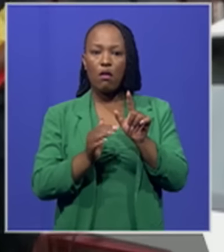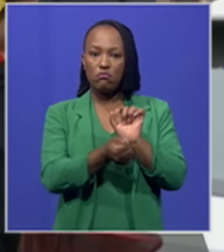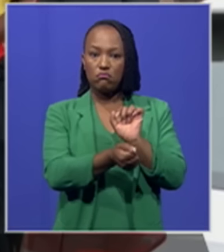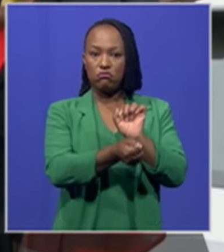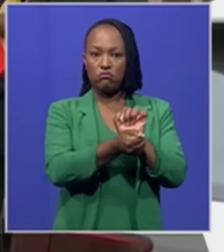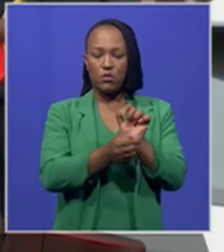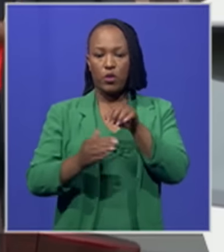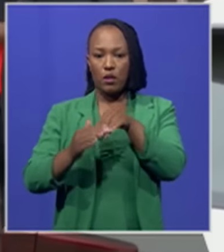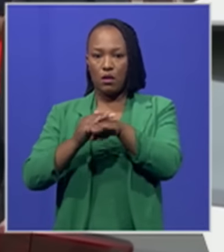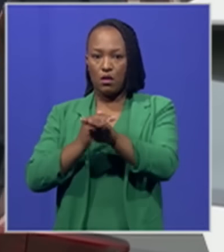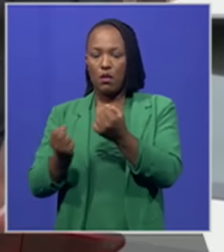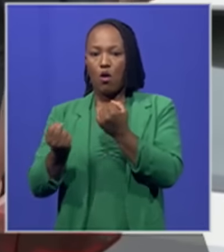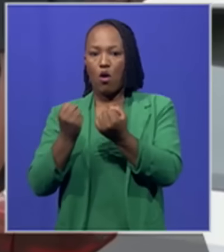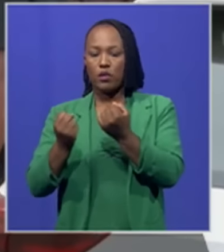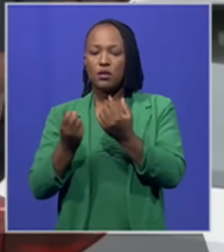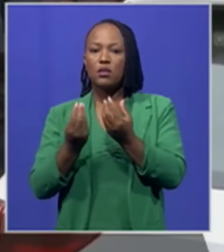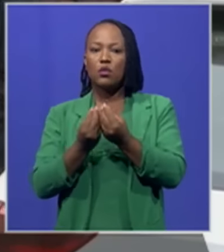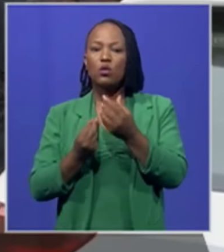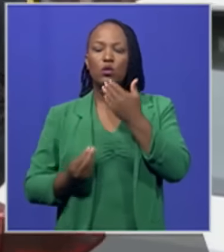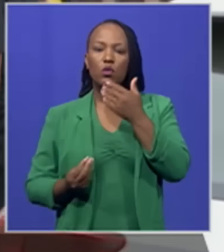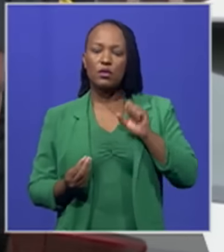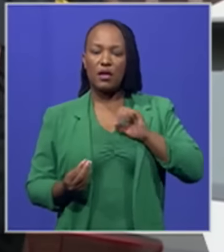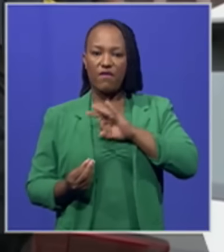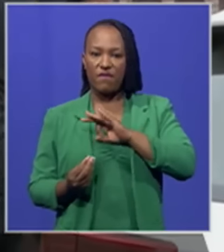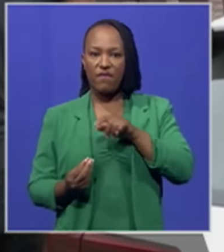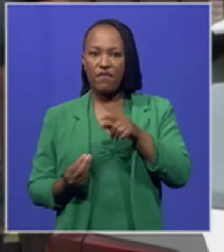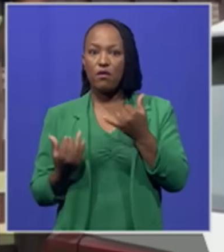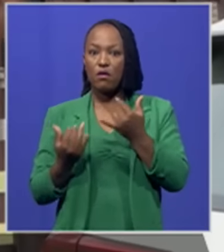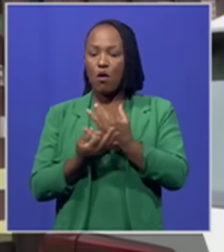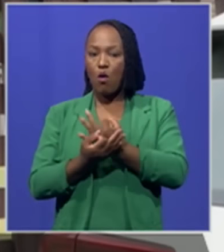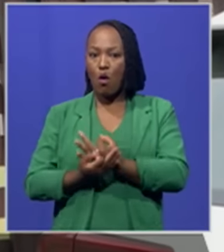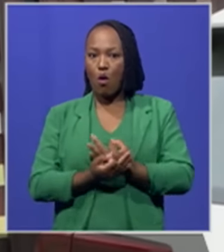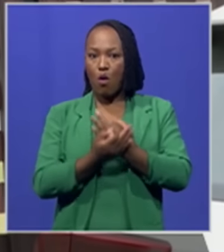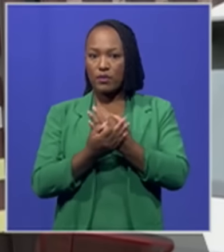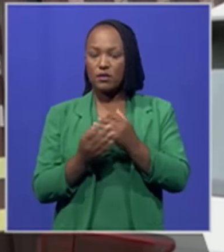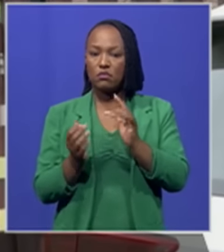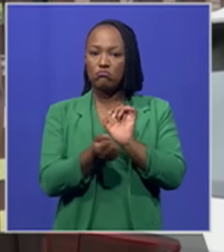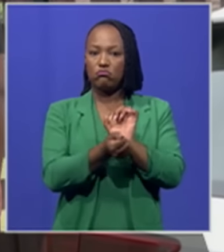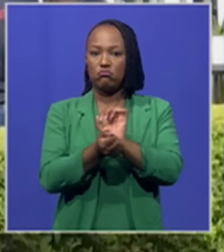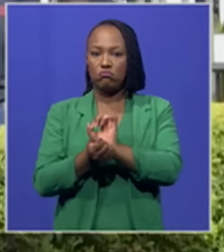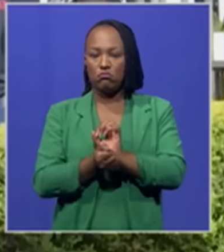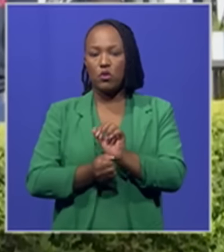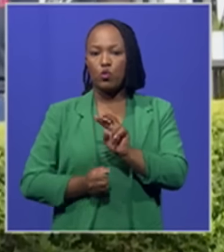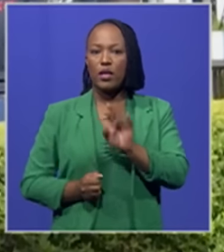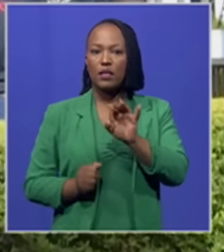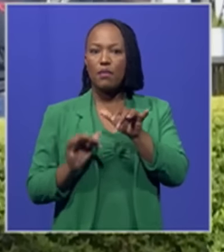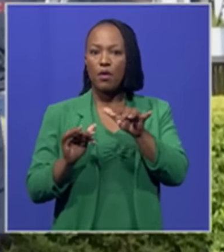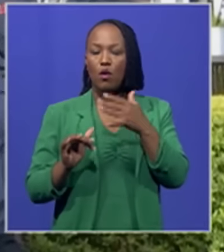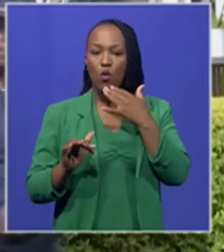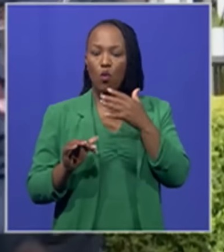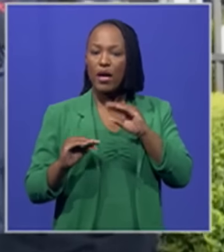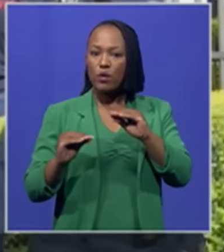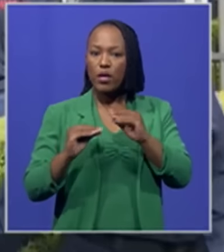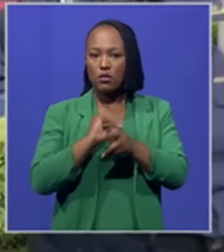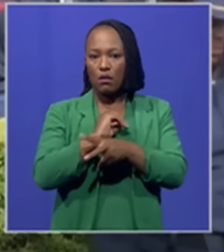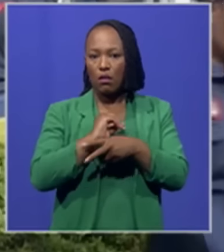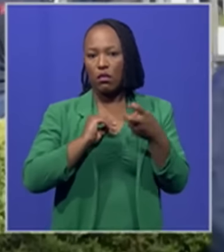officials. Di-Hawks ga jaana di tshwere batho ba le 23 bao ba belelwang ba tsieditse lefapha la